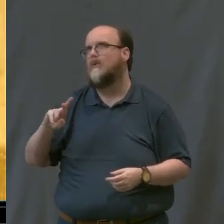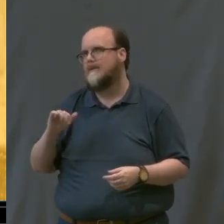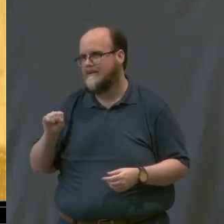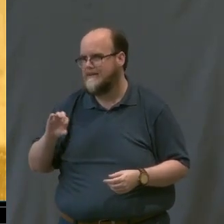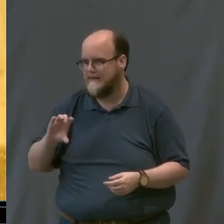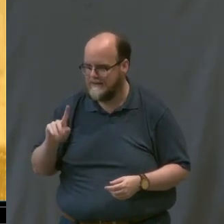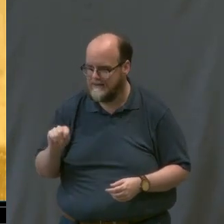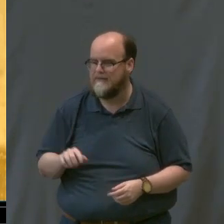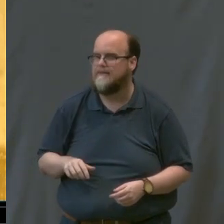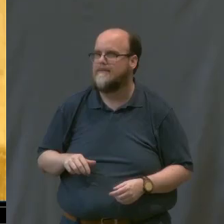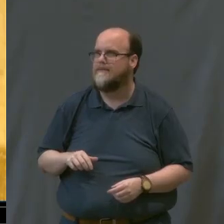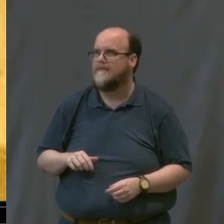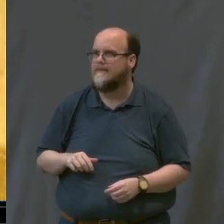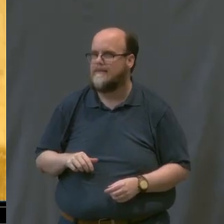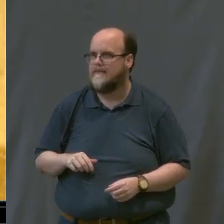can't say that word.